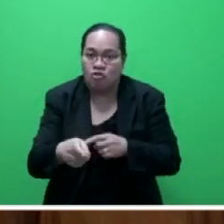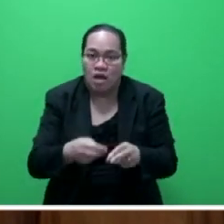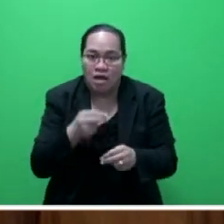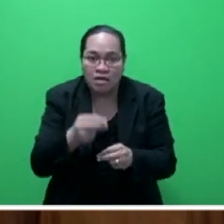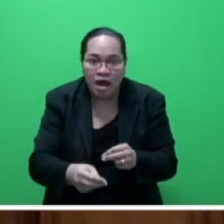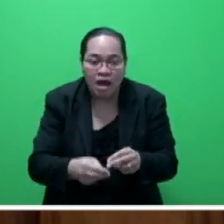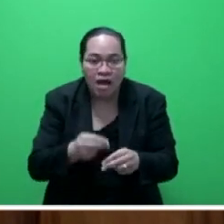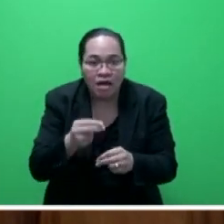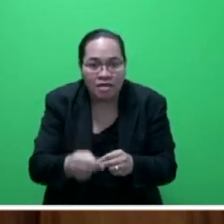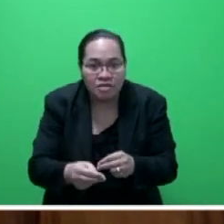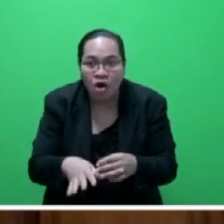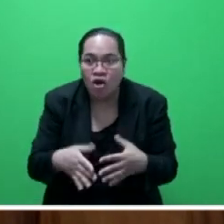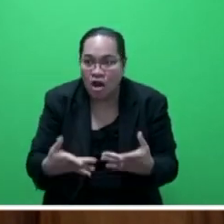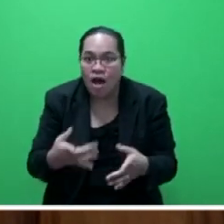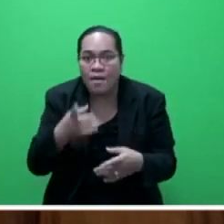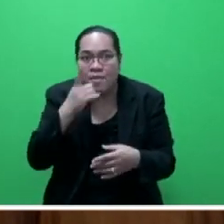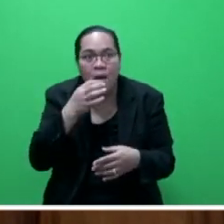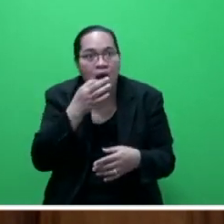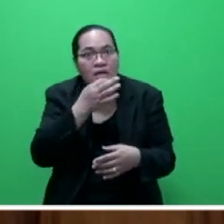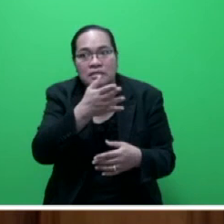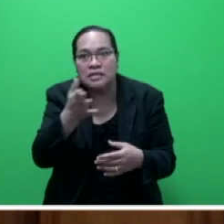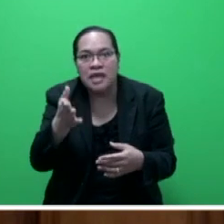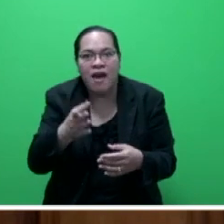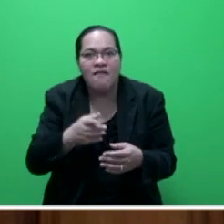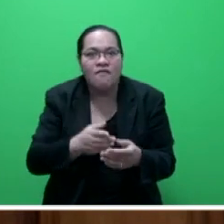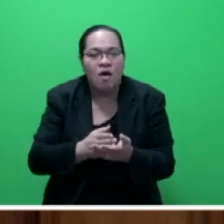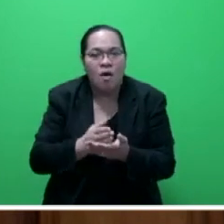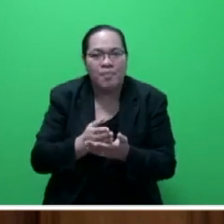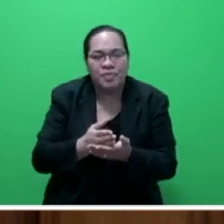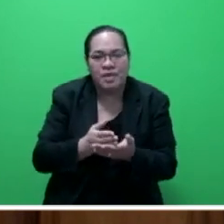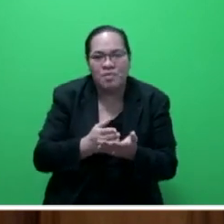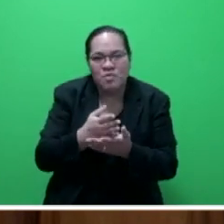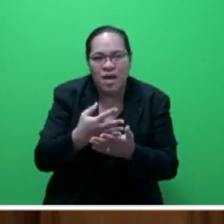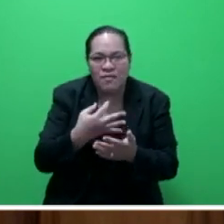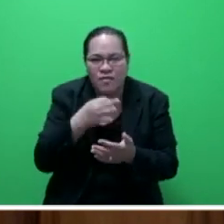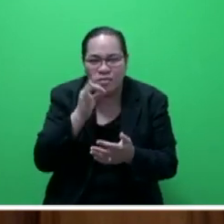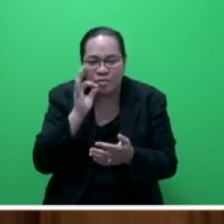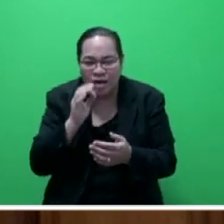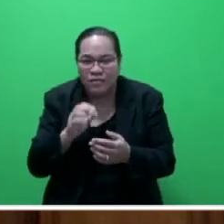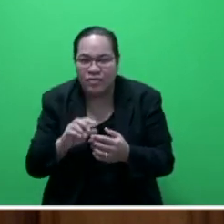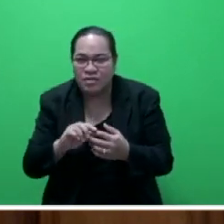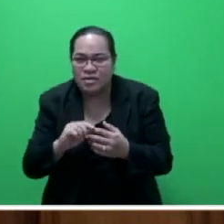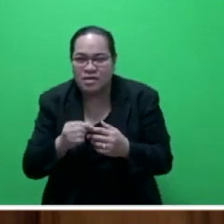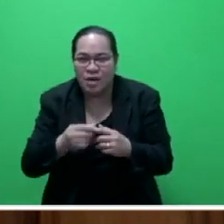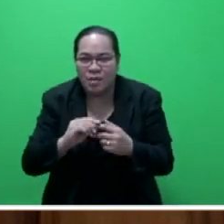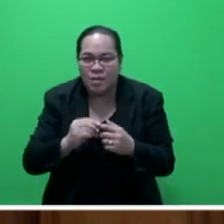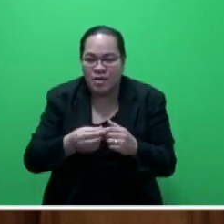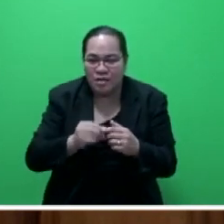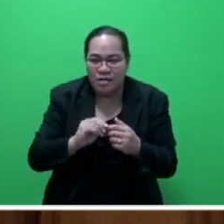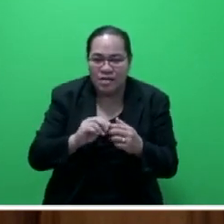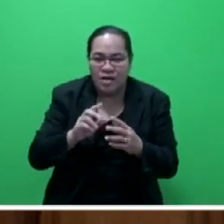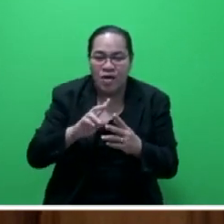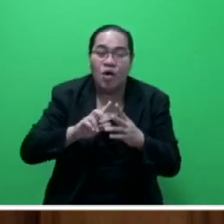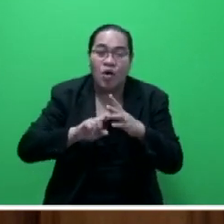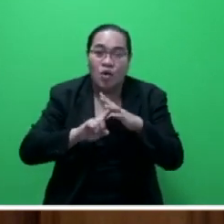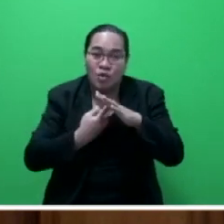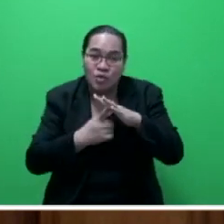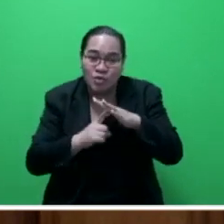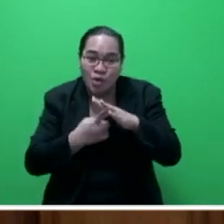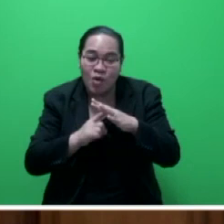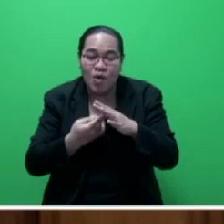demand for fruit trees like breadfruit, iwi, tarawau, kavika,